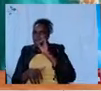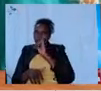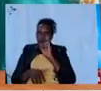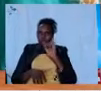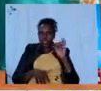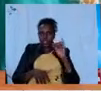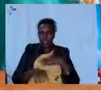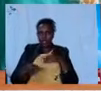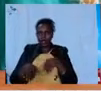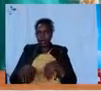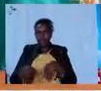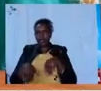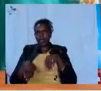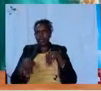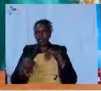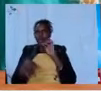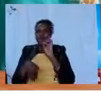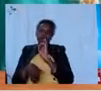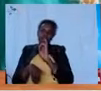blessed. Watching and